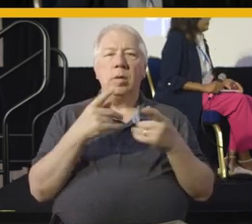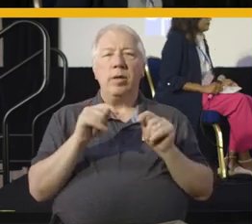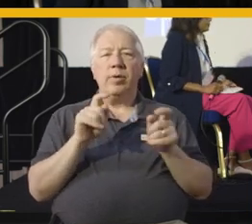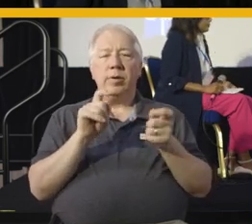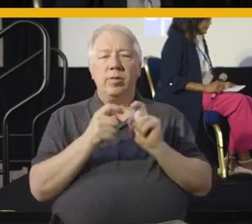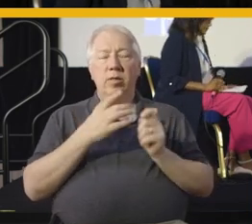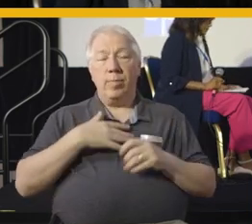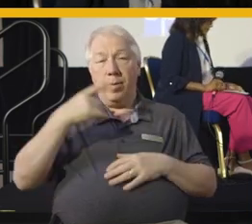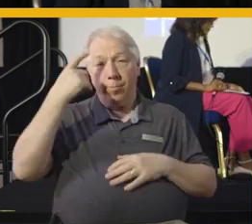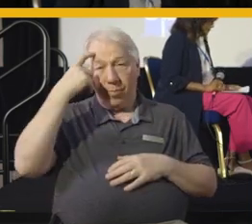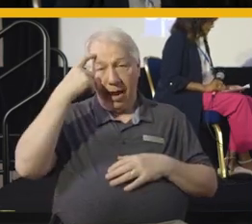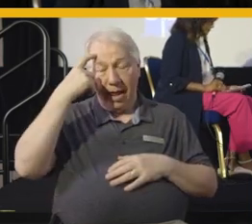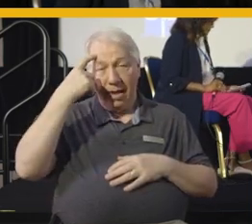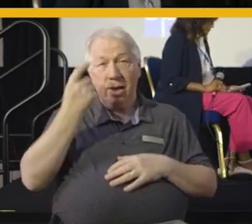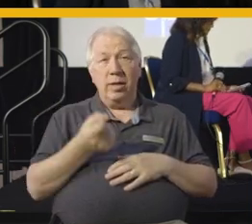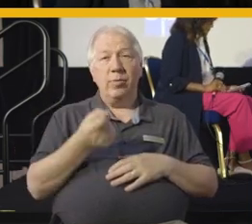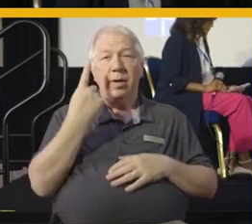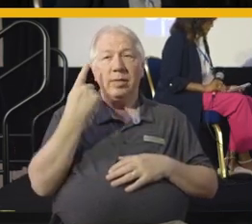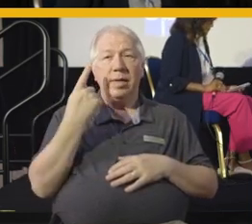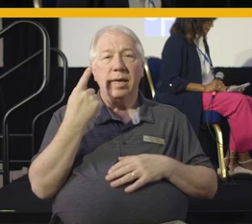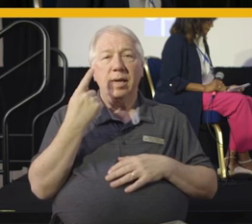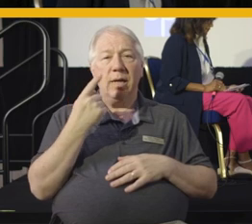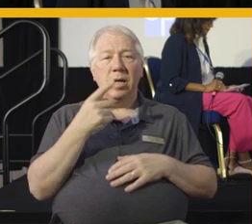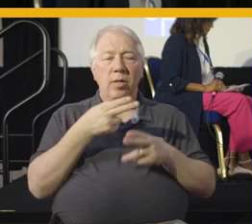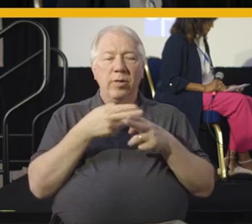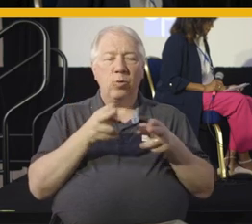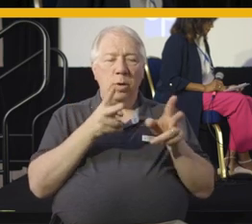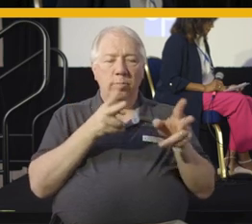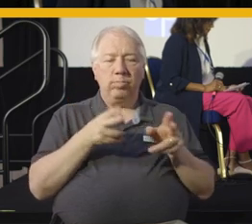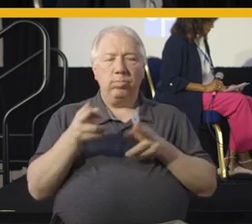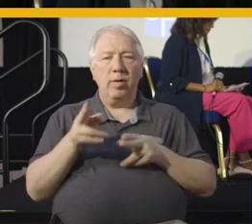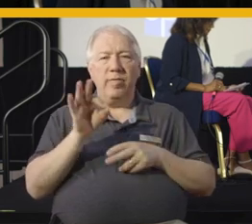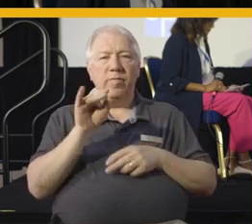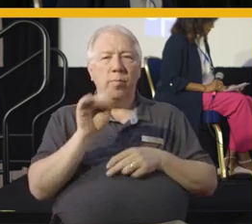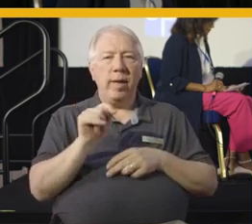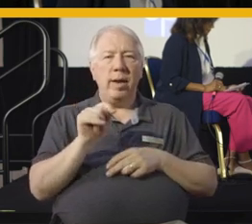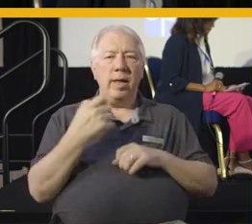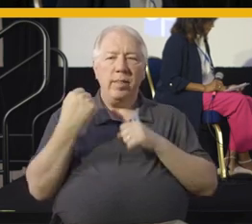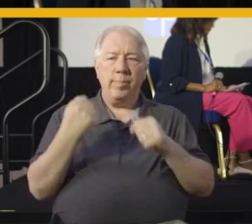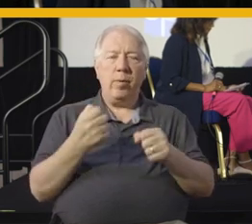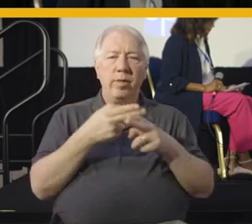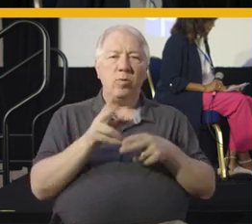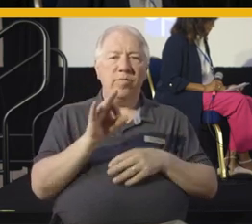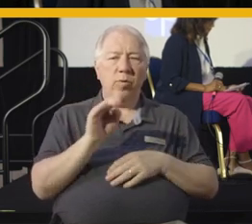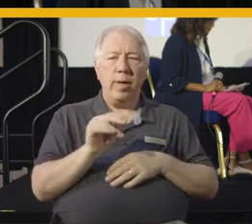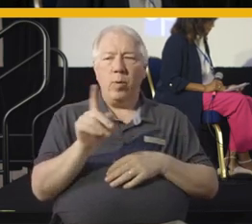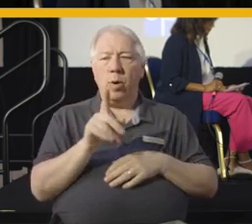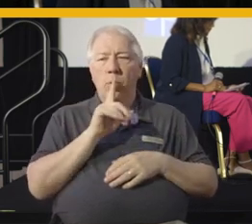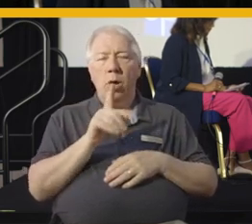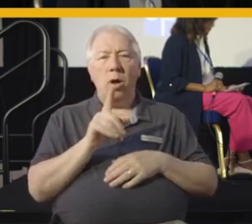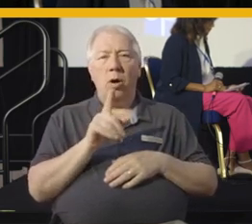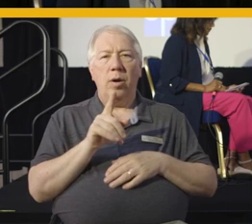to change my brain in a way to understand the shorter format and the power of the shorter format and where we